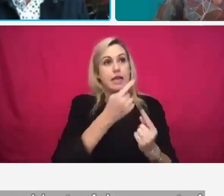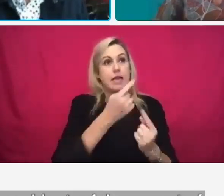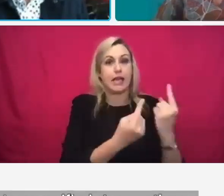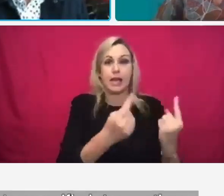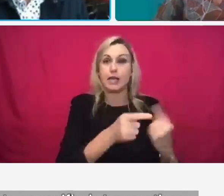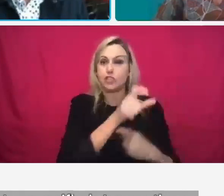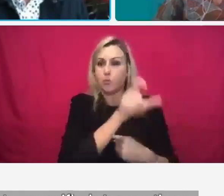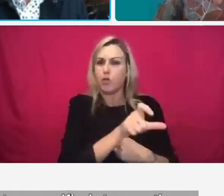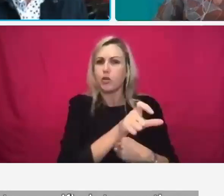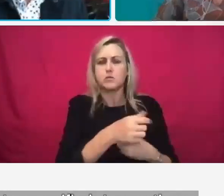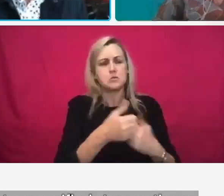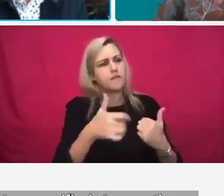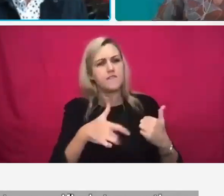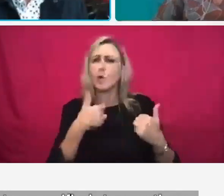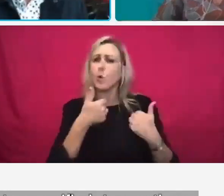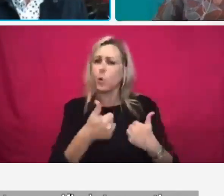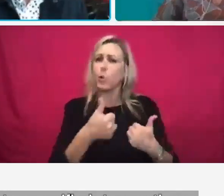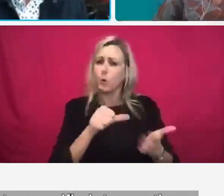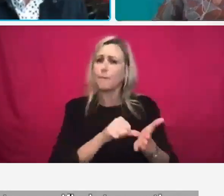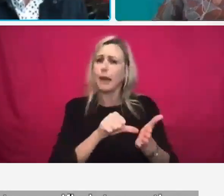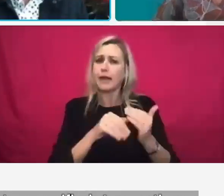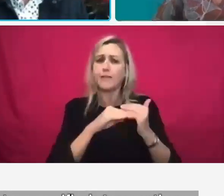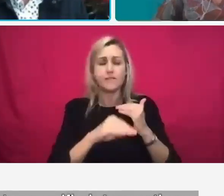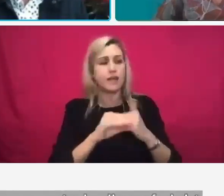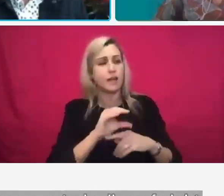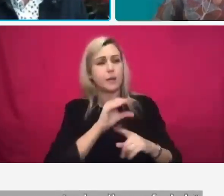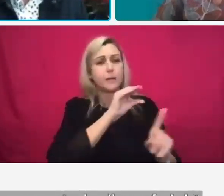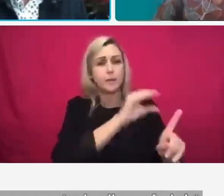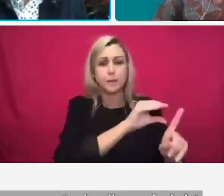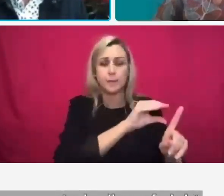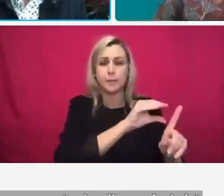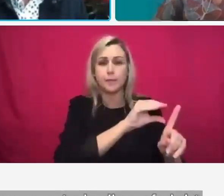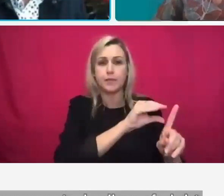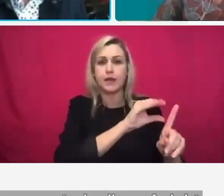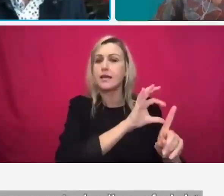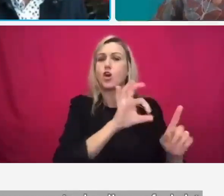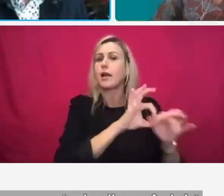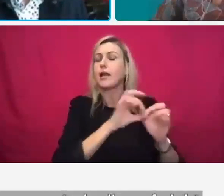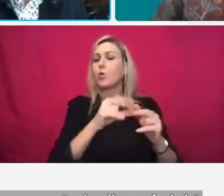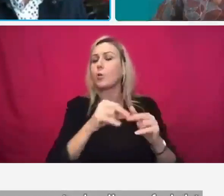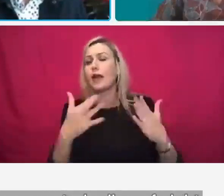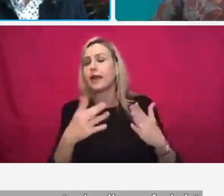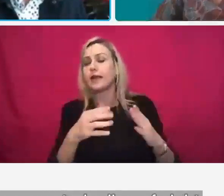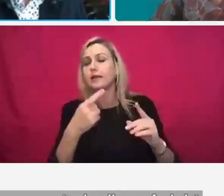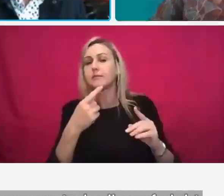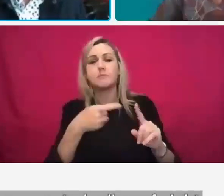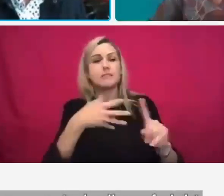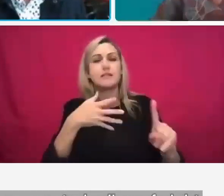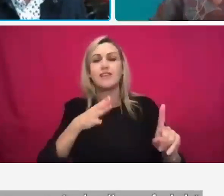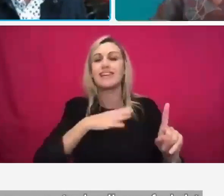fair amount of money, and it doesn't tie to specific interventions. So under ACFI, the questions